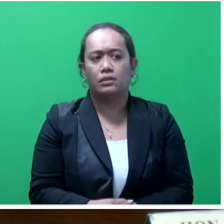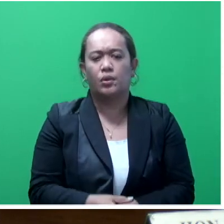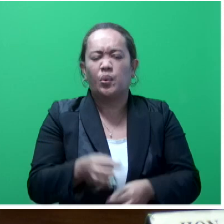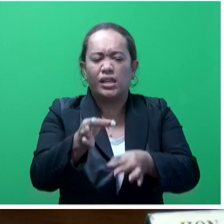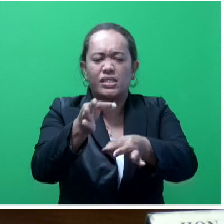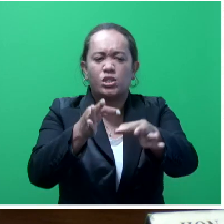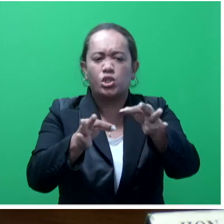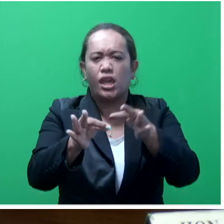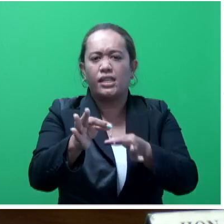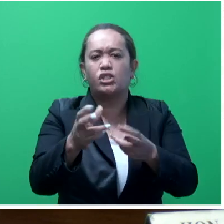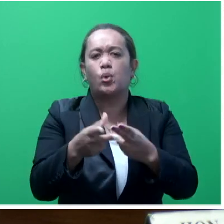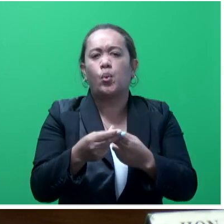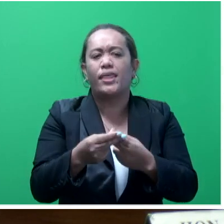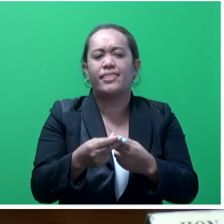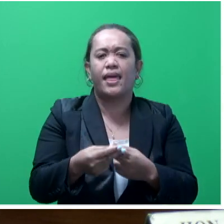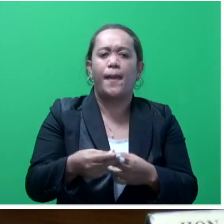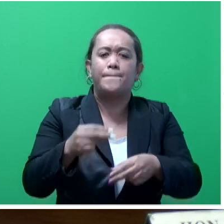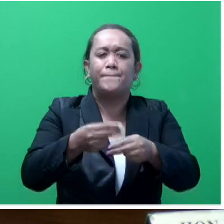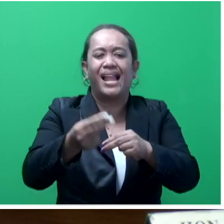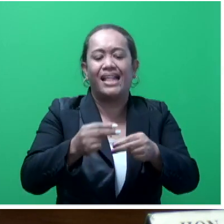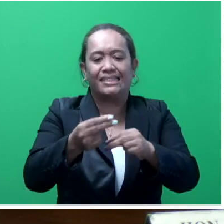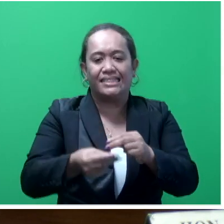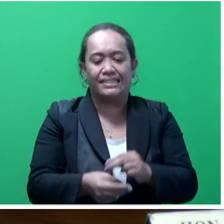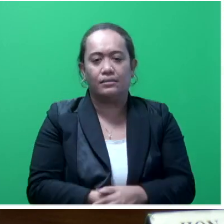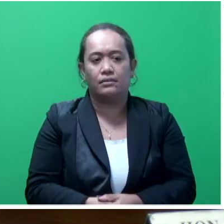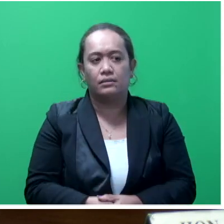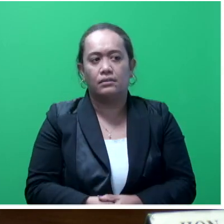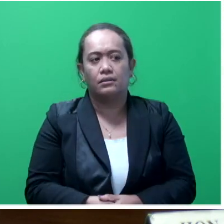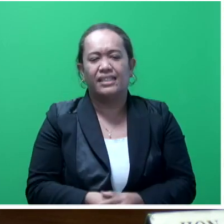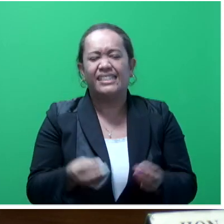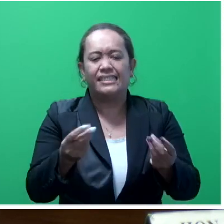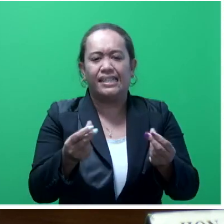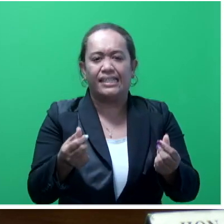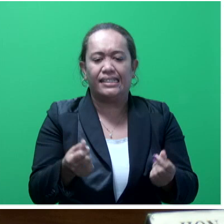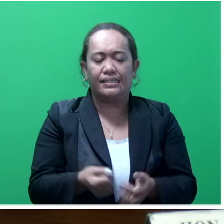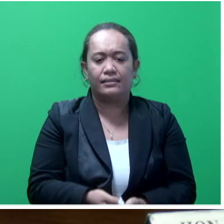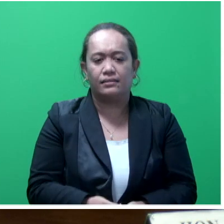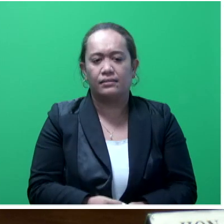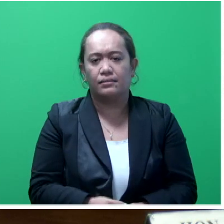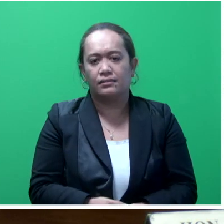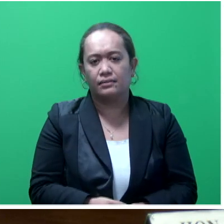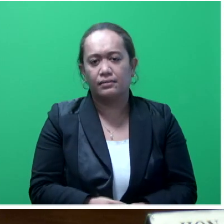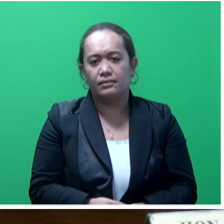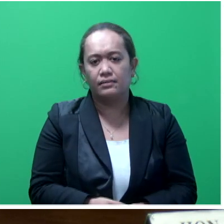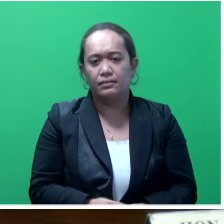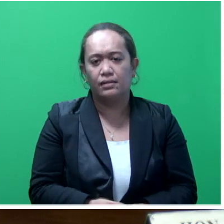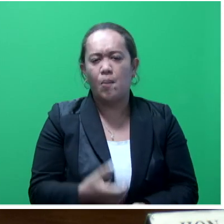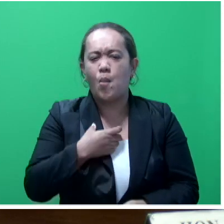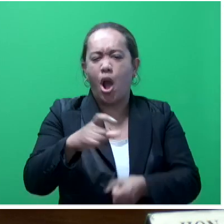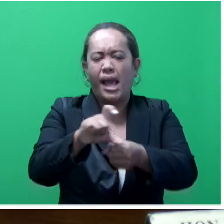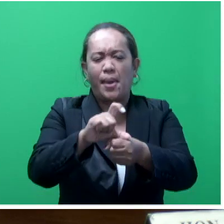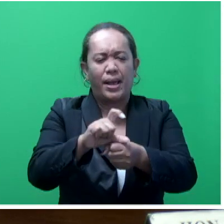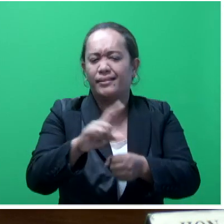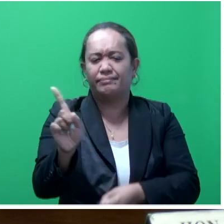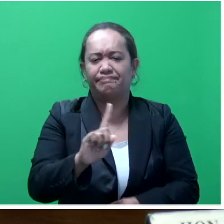organic fertilizer without compromising on our quest to increase agricultural output. Mr. Speaker,